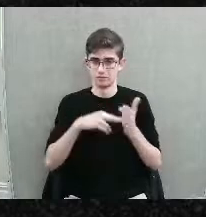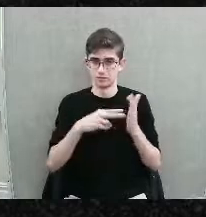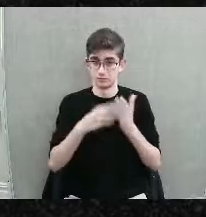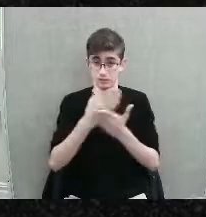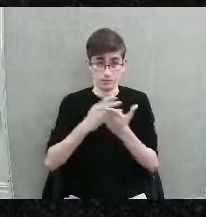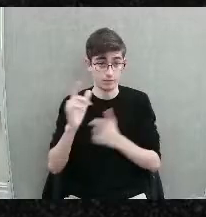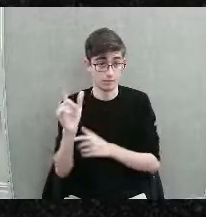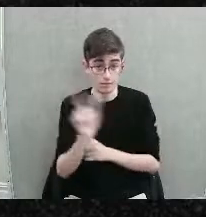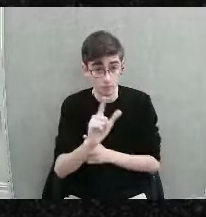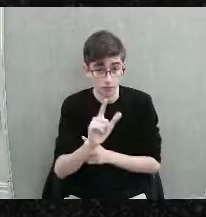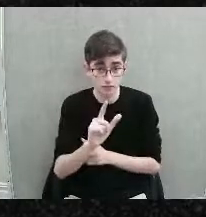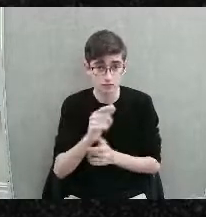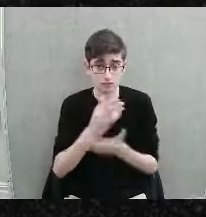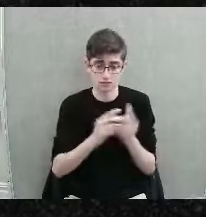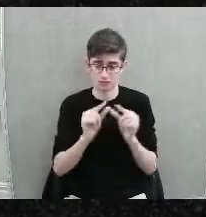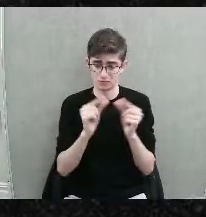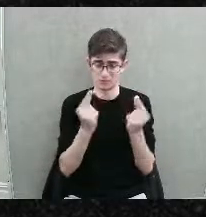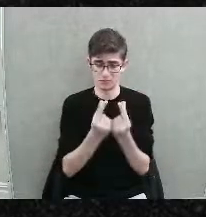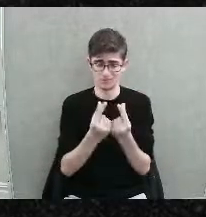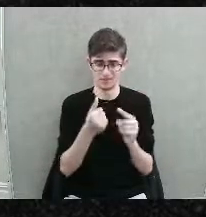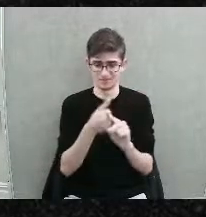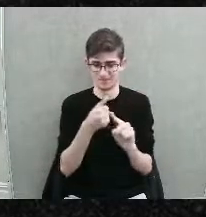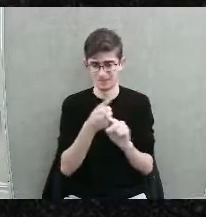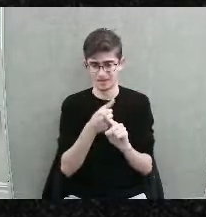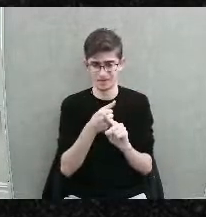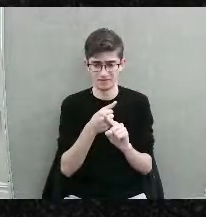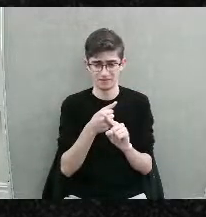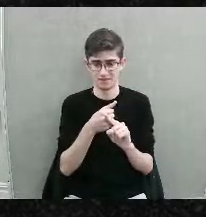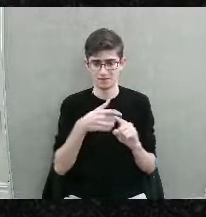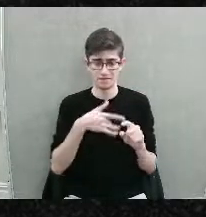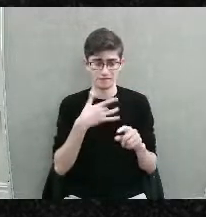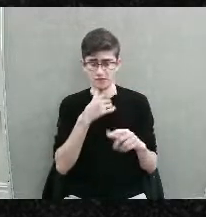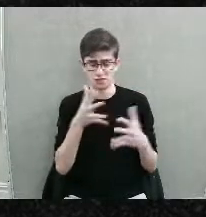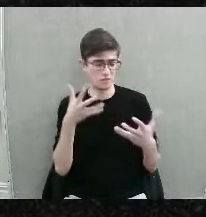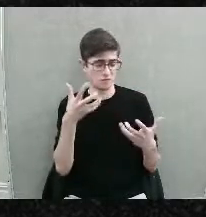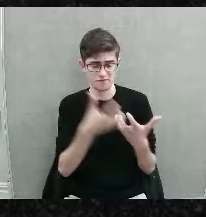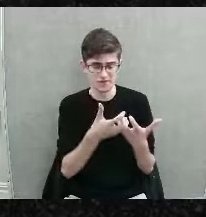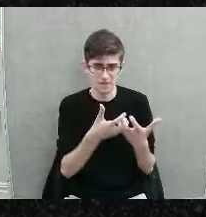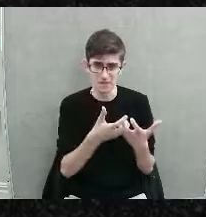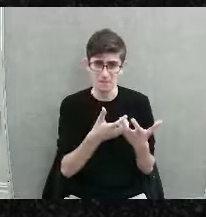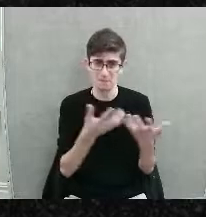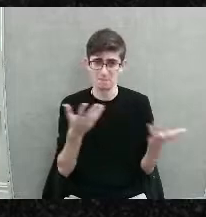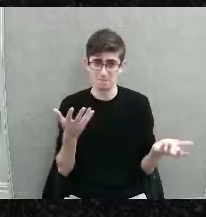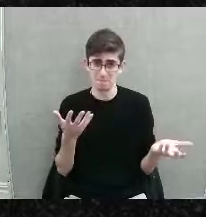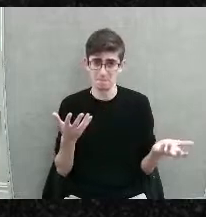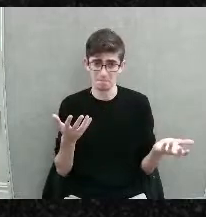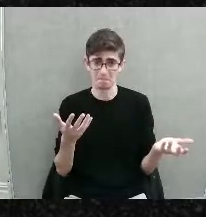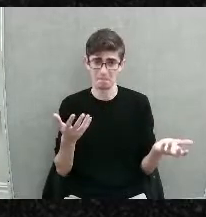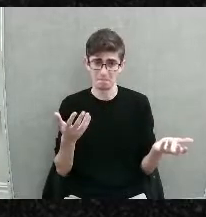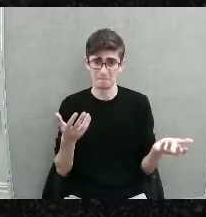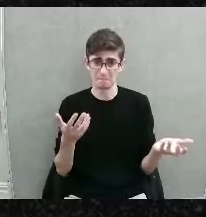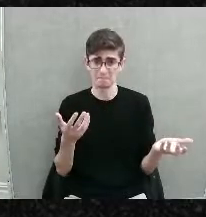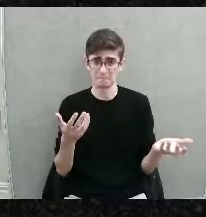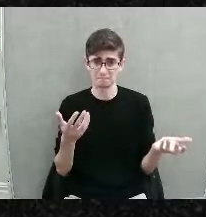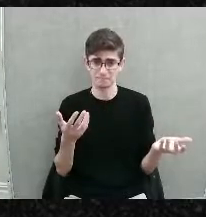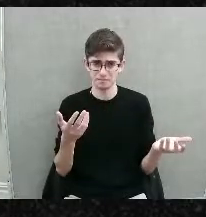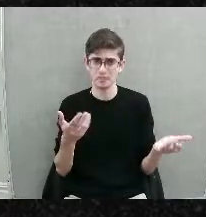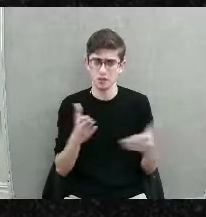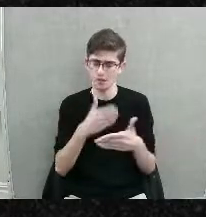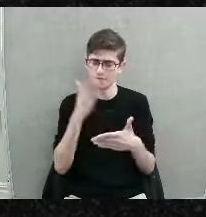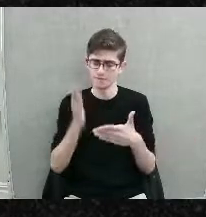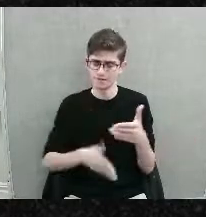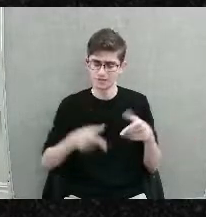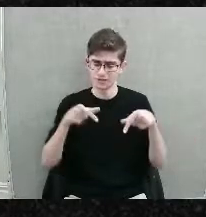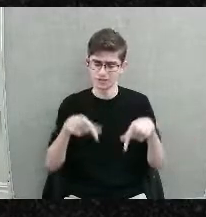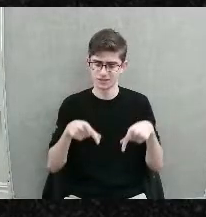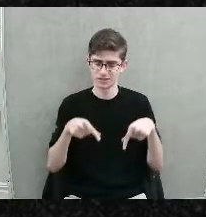groups that might not have a place in this world. So just to finish this